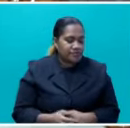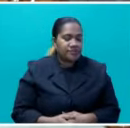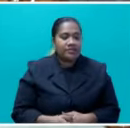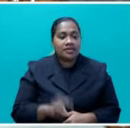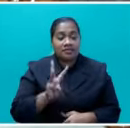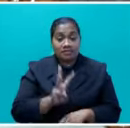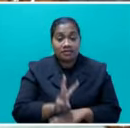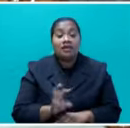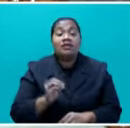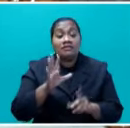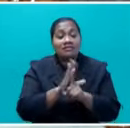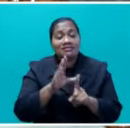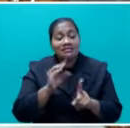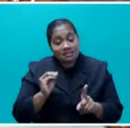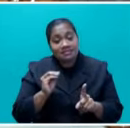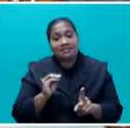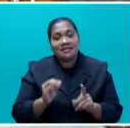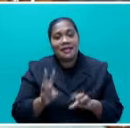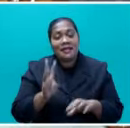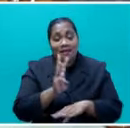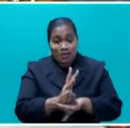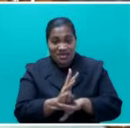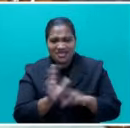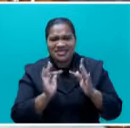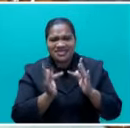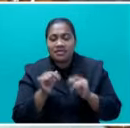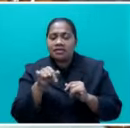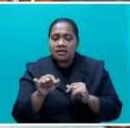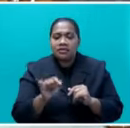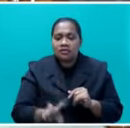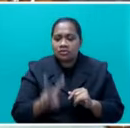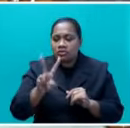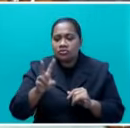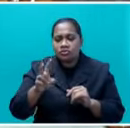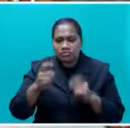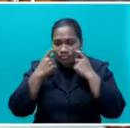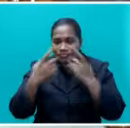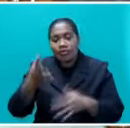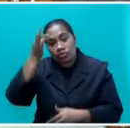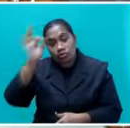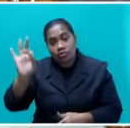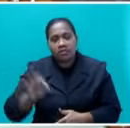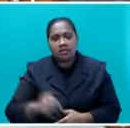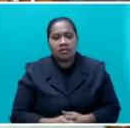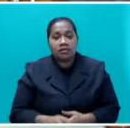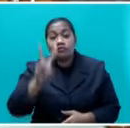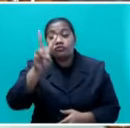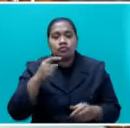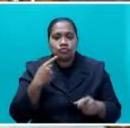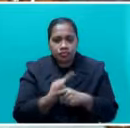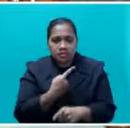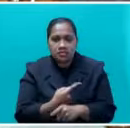For example, Wireless carried out 2 roadshows in Rotuma, one from 17 October 2020 for 2 weeks, connecting